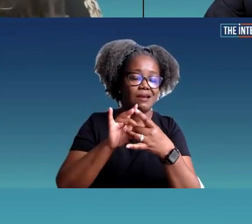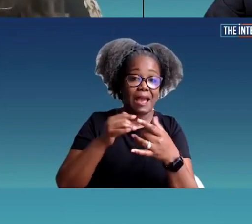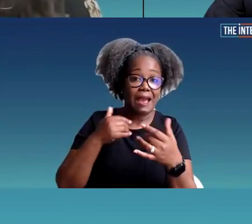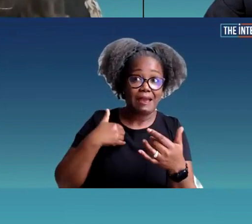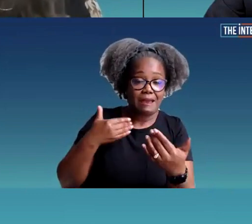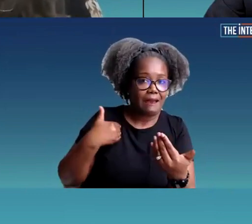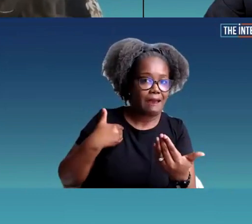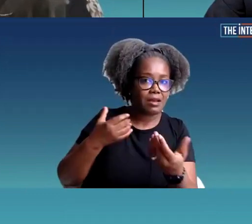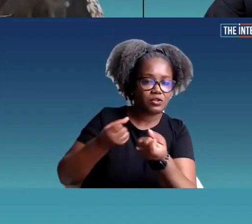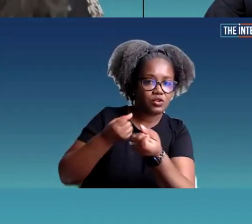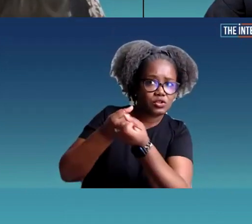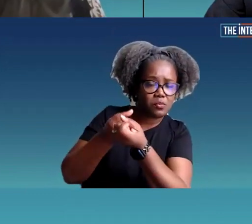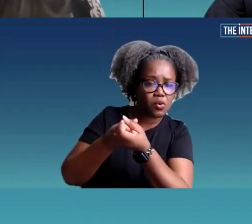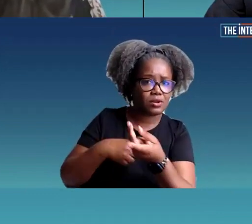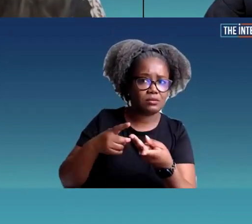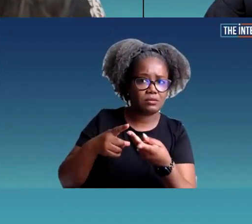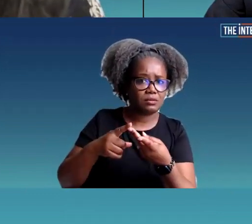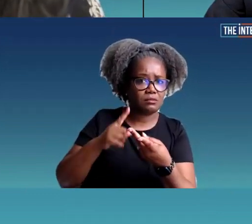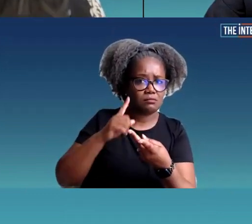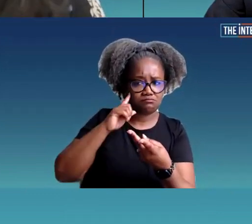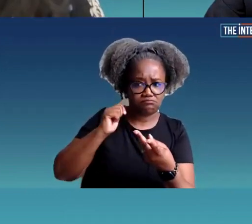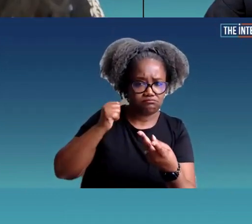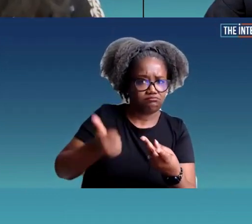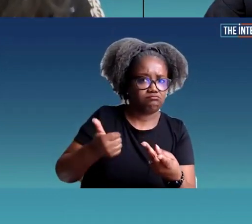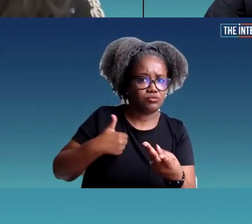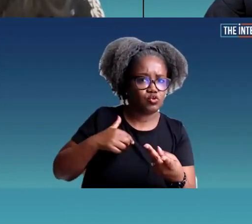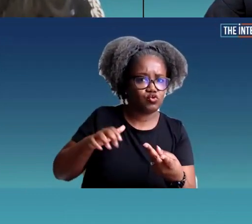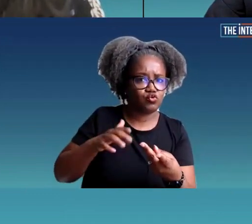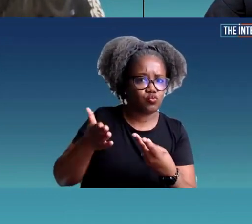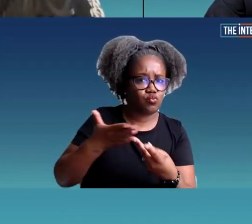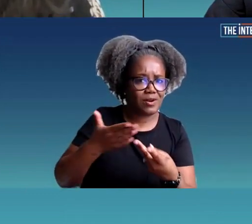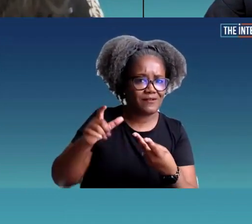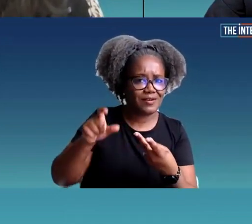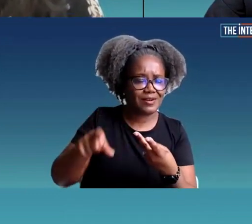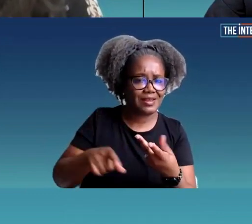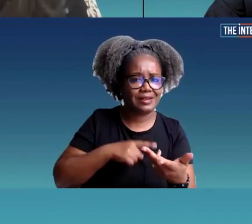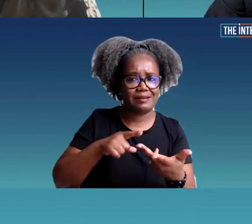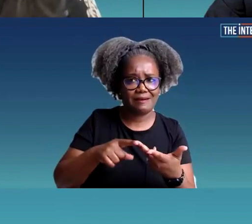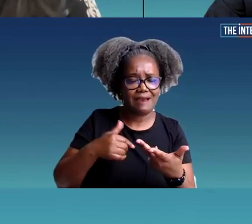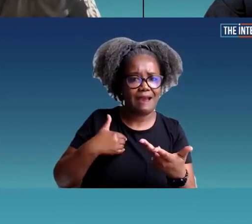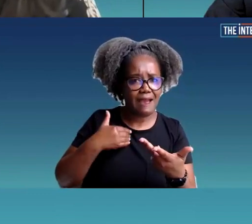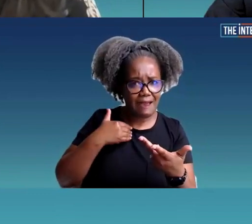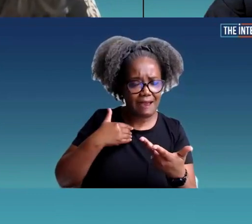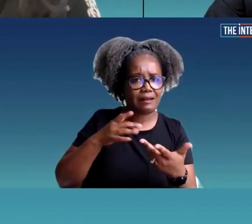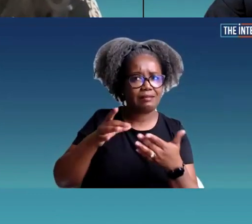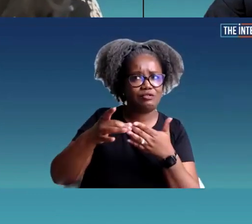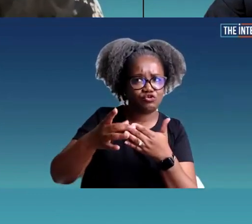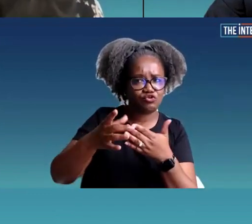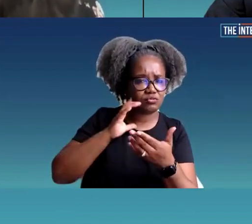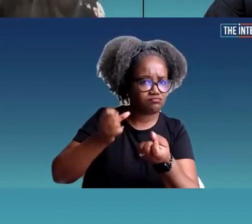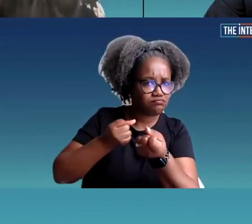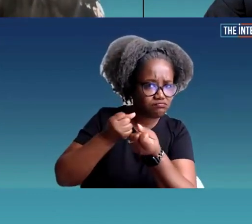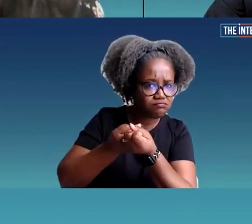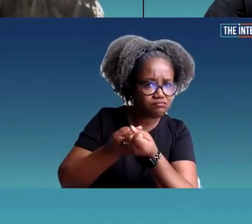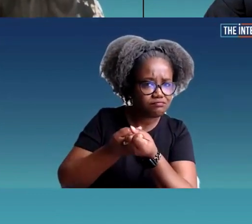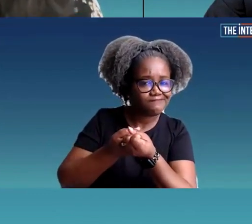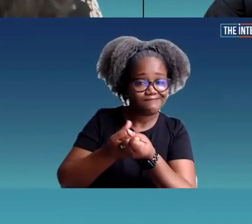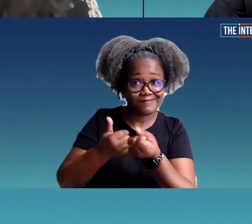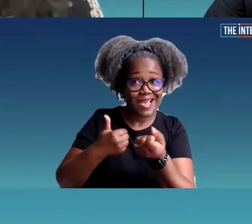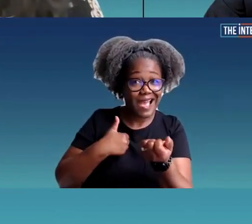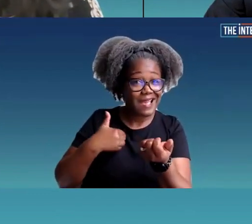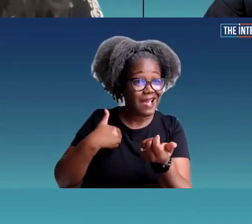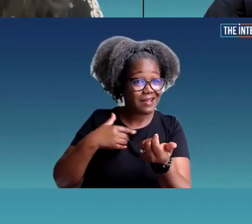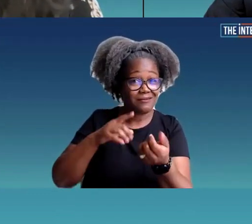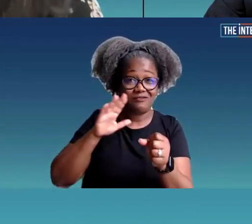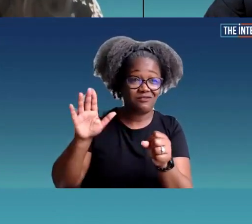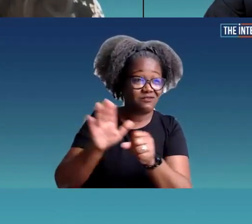had maybe a gentle shove telling others that if Dawn comes to you and she's asking